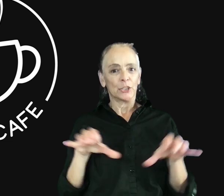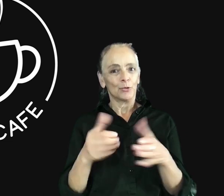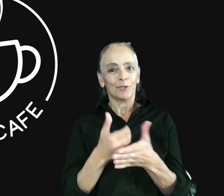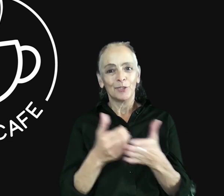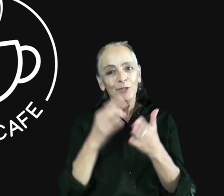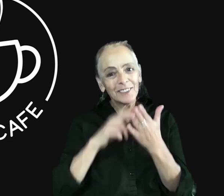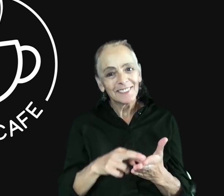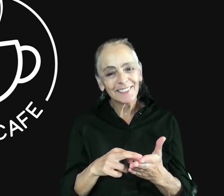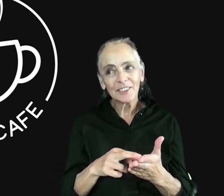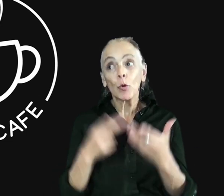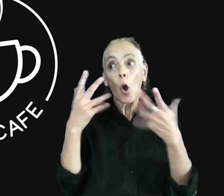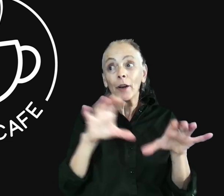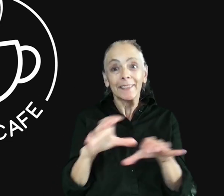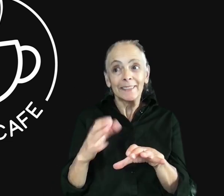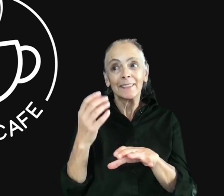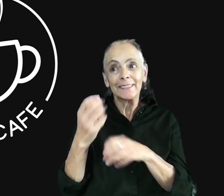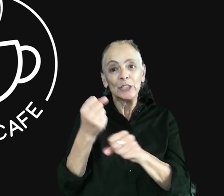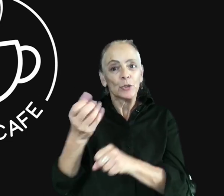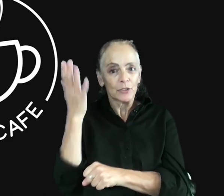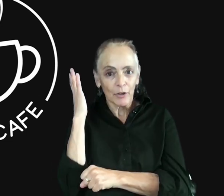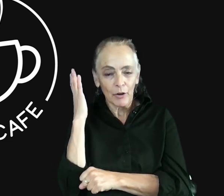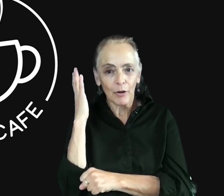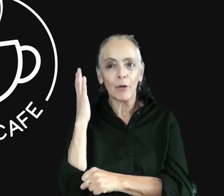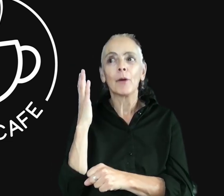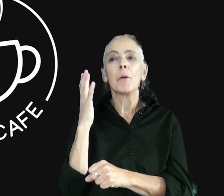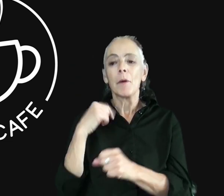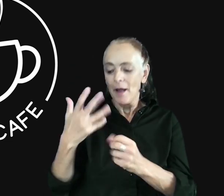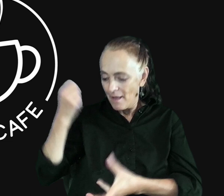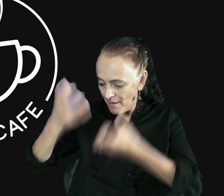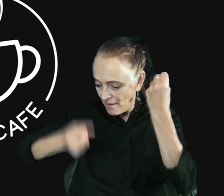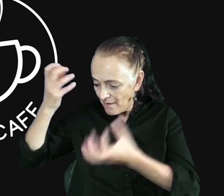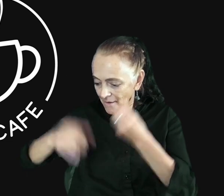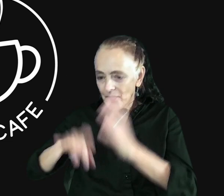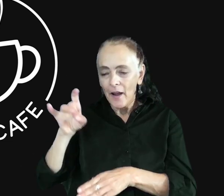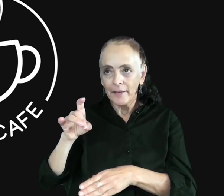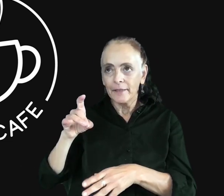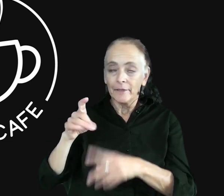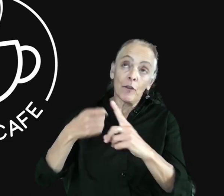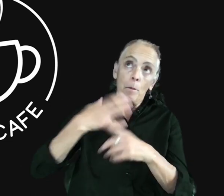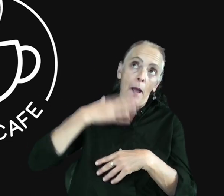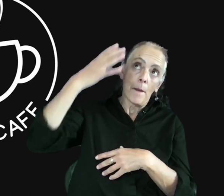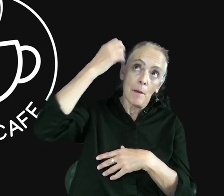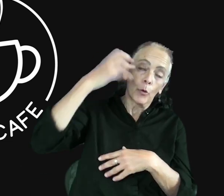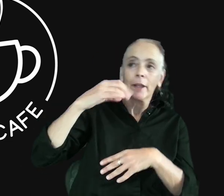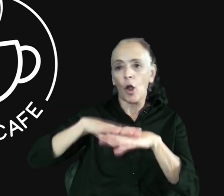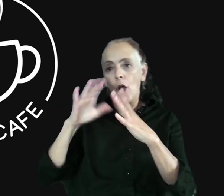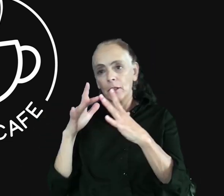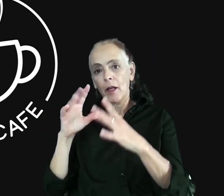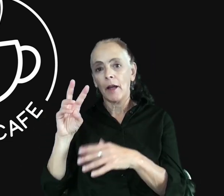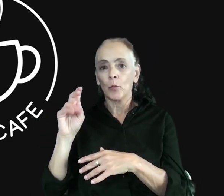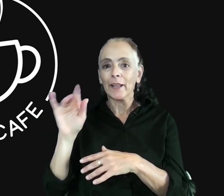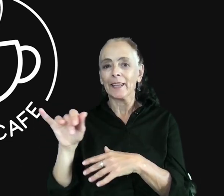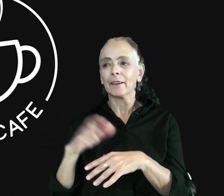this was all something that had been done years ago and it was just kind of digging that out of my memory bank and the kind of online wiki of